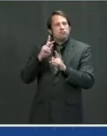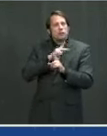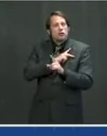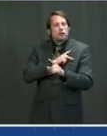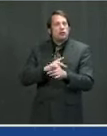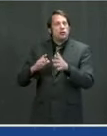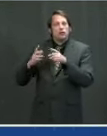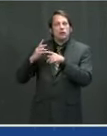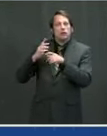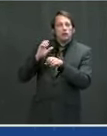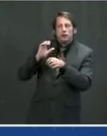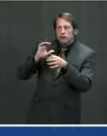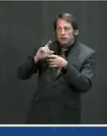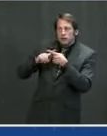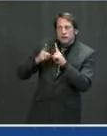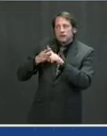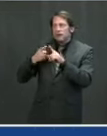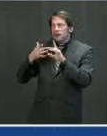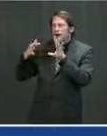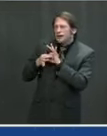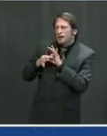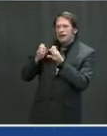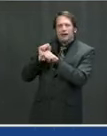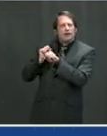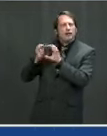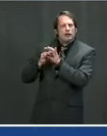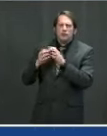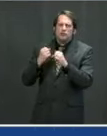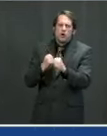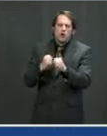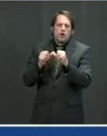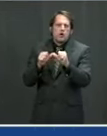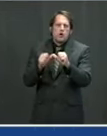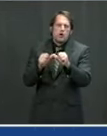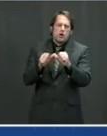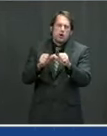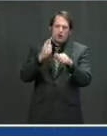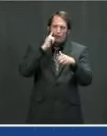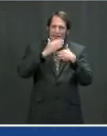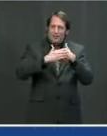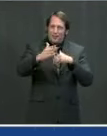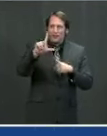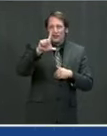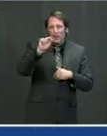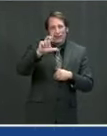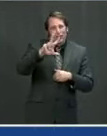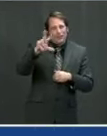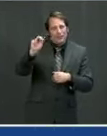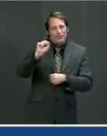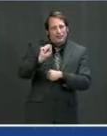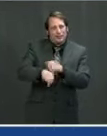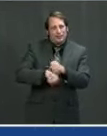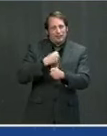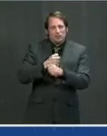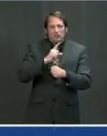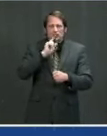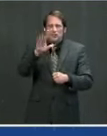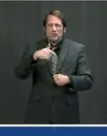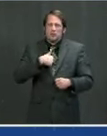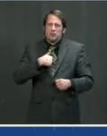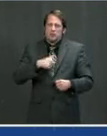alliance strong and vibrant for decades to come. And I'm especially proud that today we agreed to resume